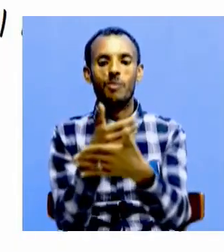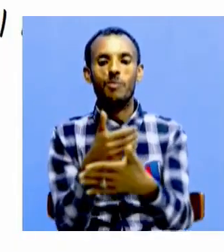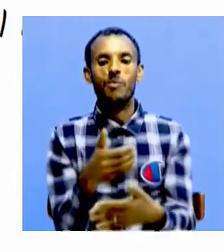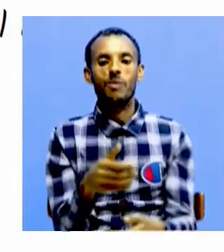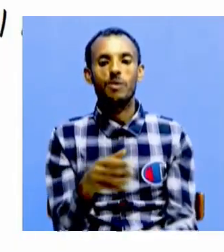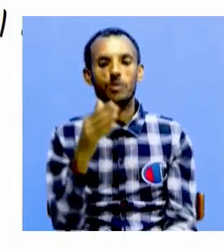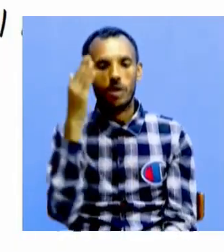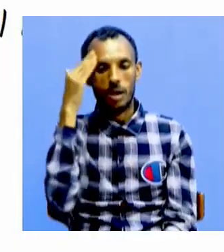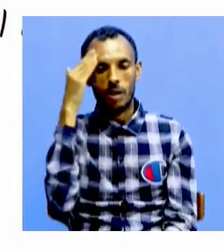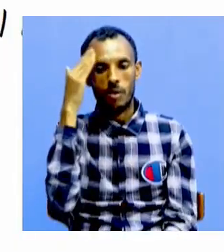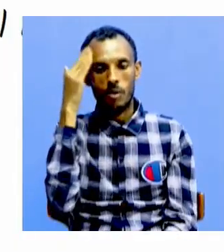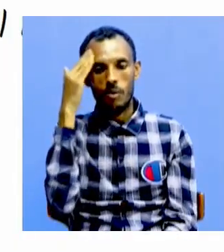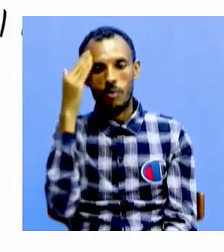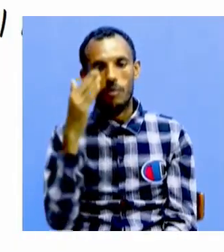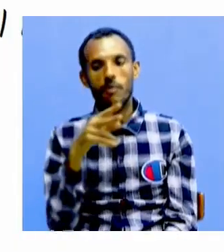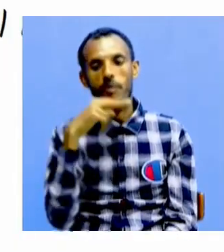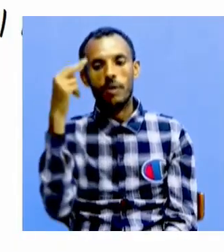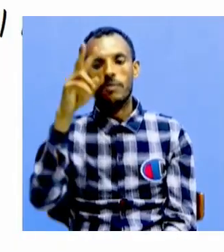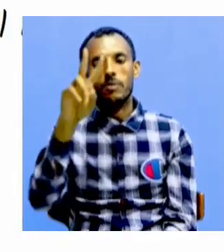Knew is what? Verb 2.